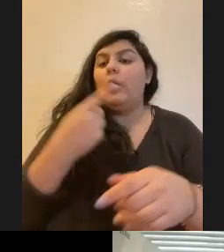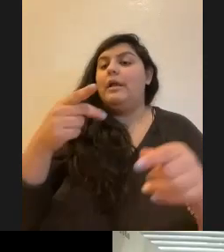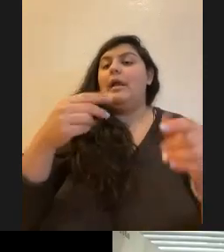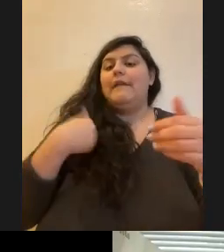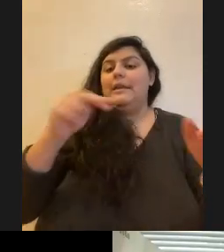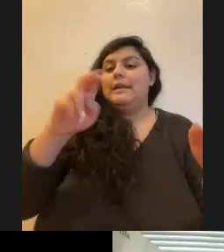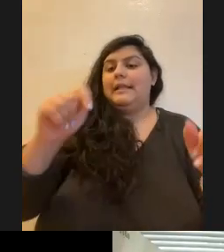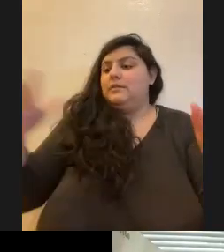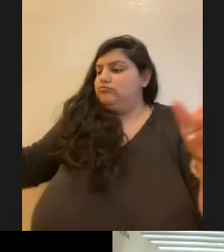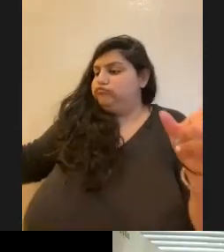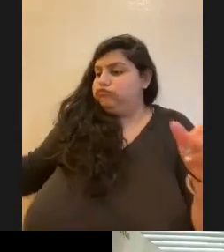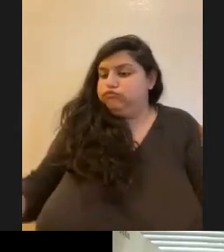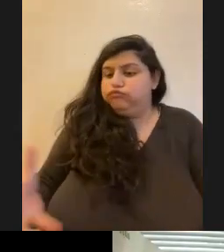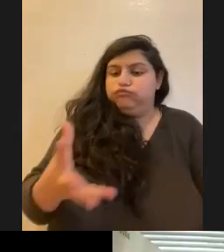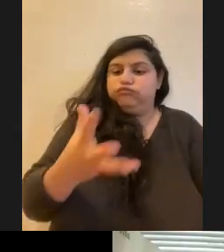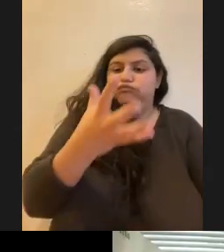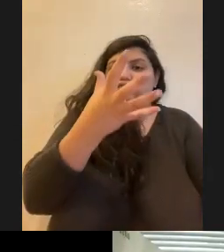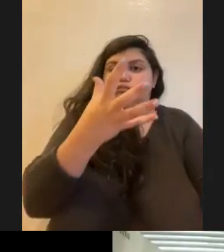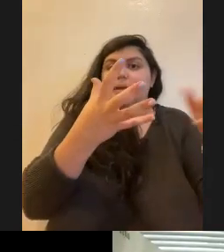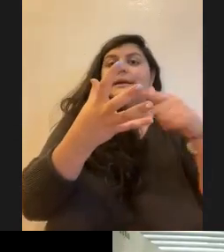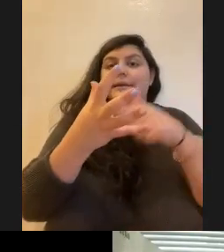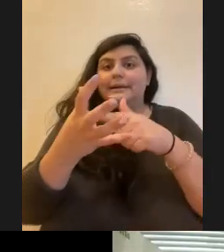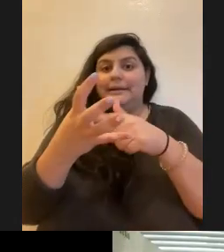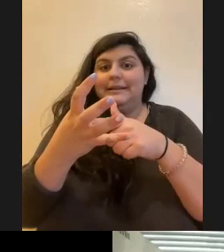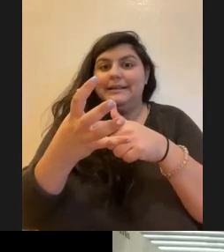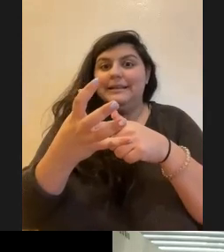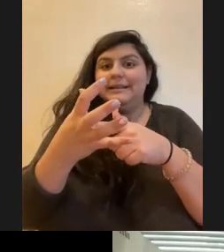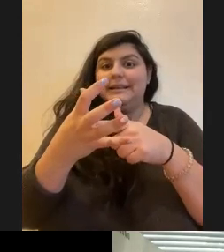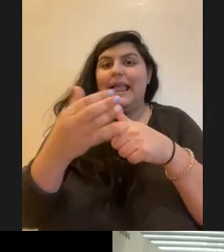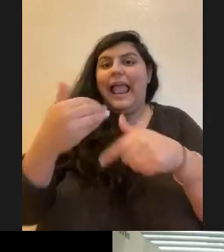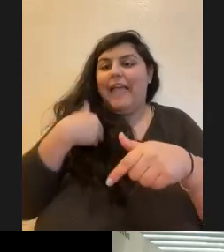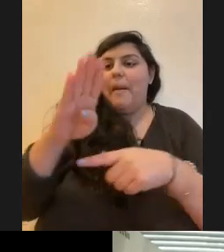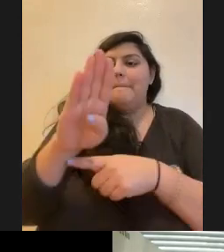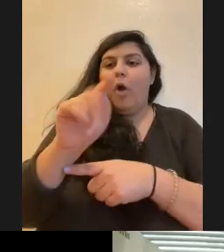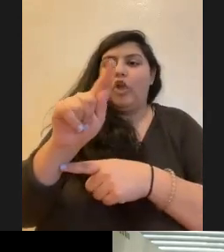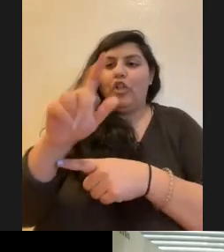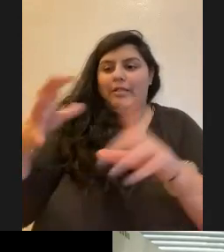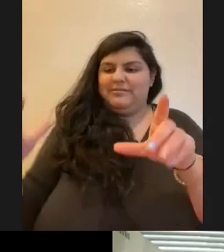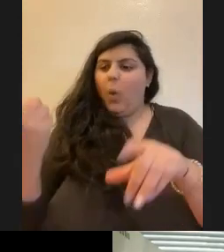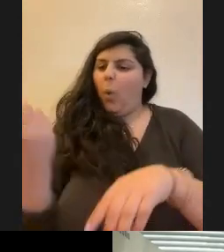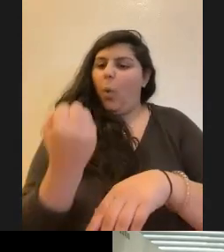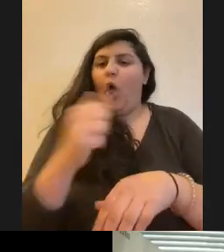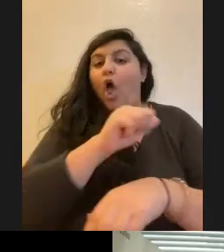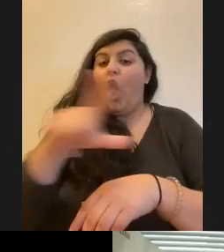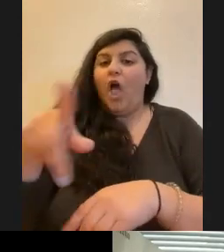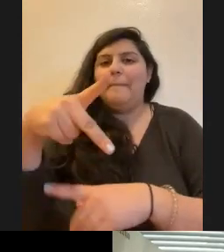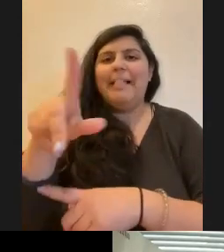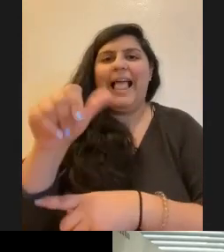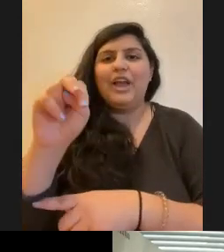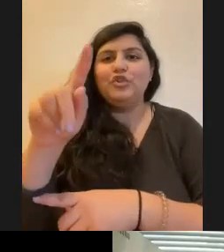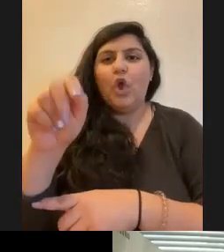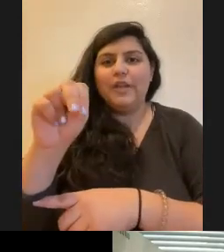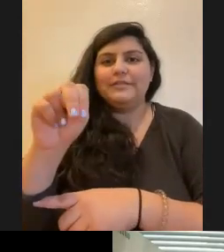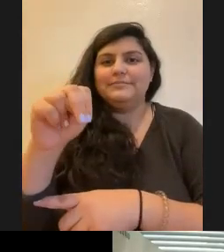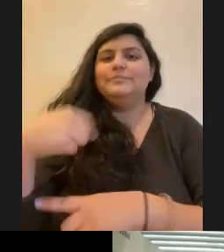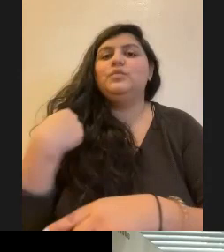and whatever comes up, there'll typically be, there's like a bottle on the end that holds all of the zooplankton. And then what